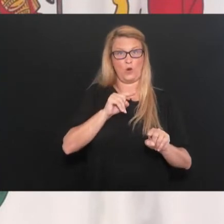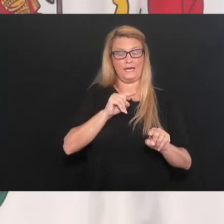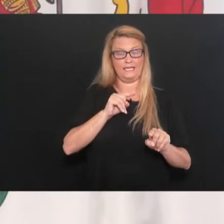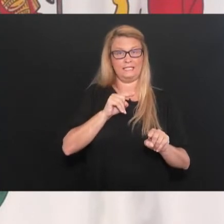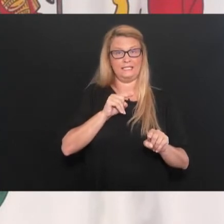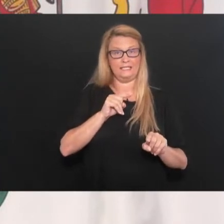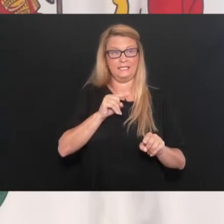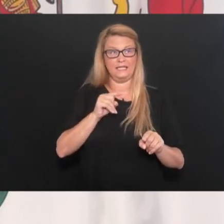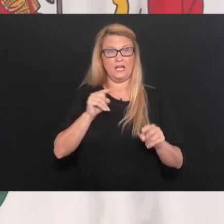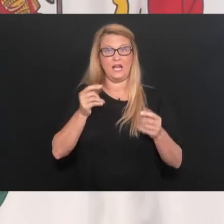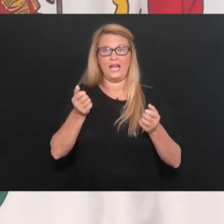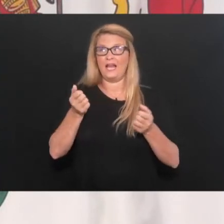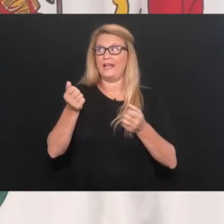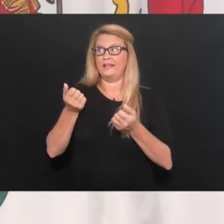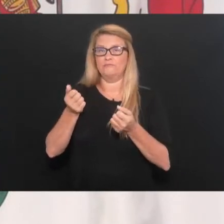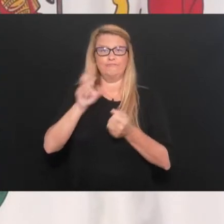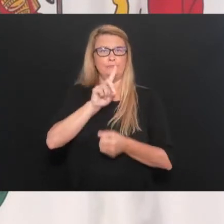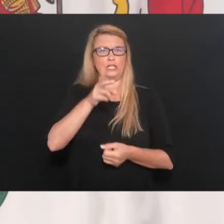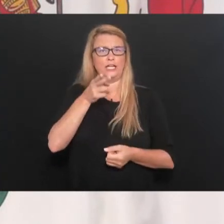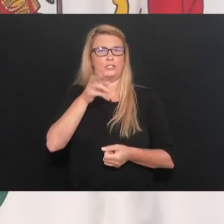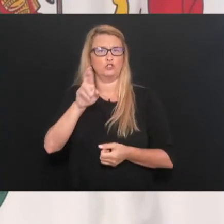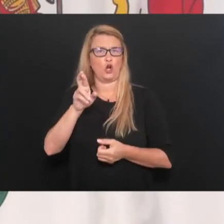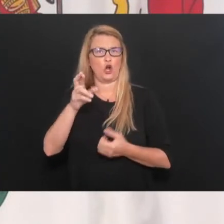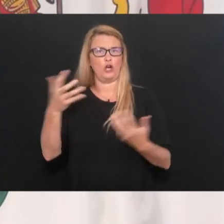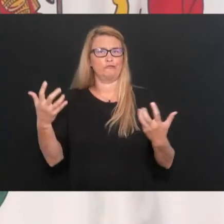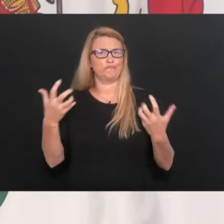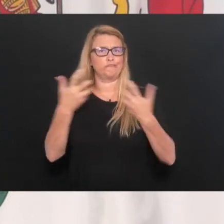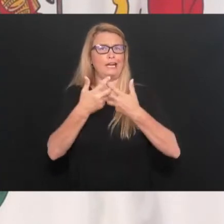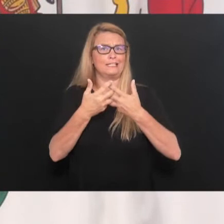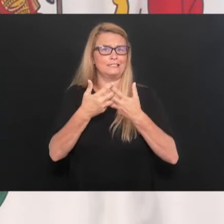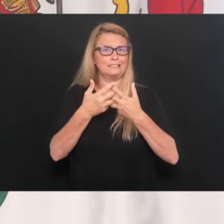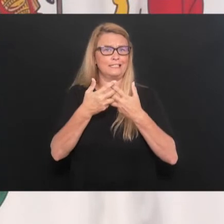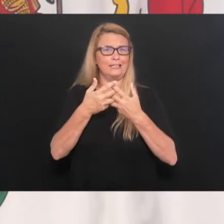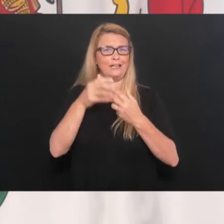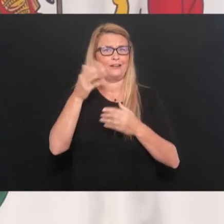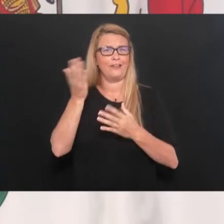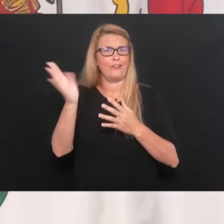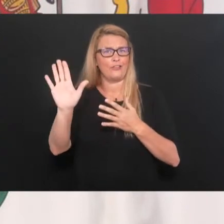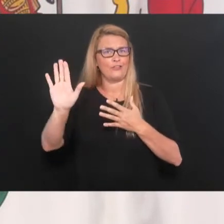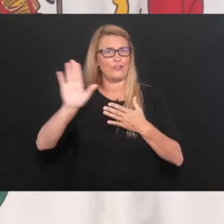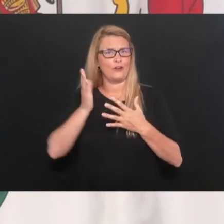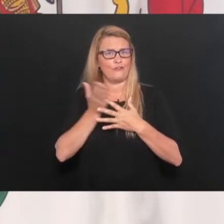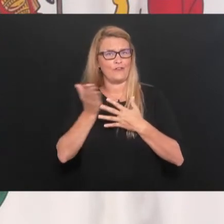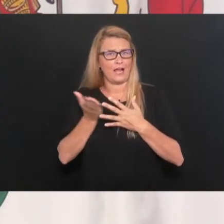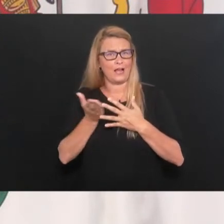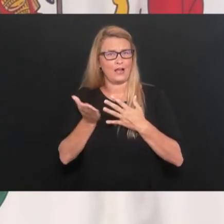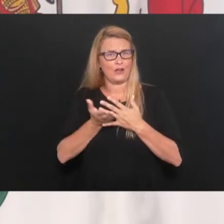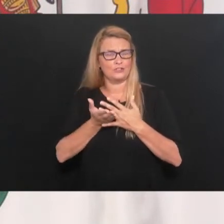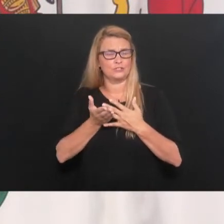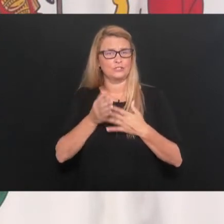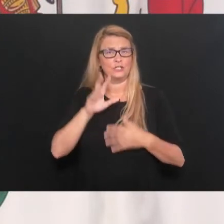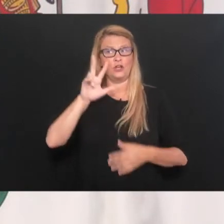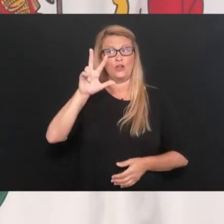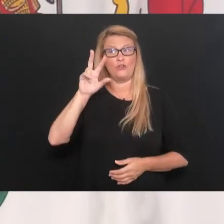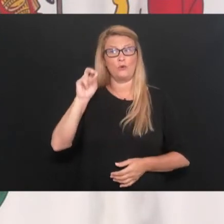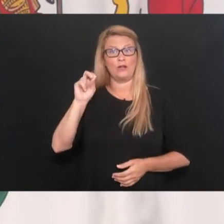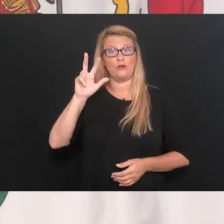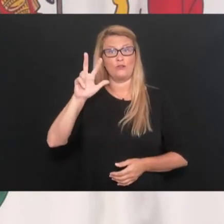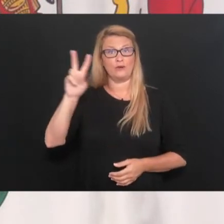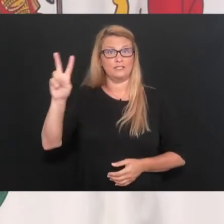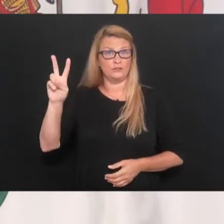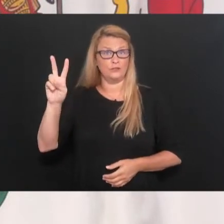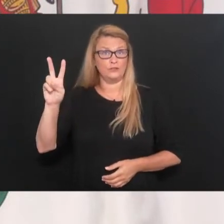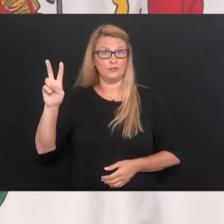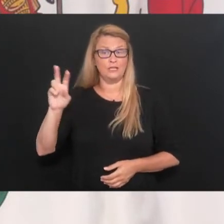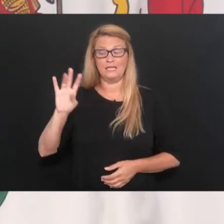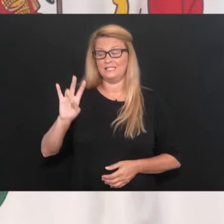the reconciliation and everything, these death certificates now we have. But the 3,032nd death is